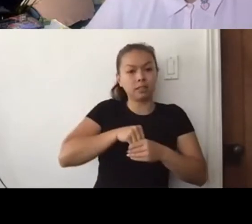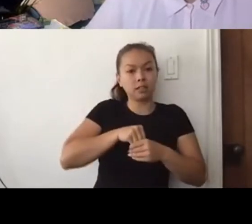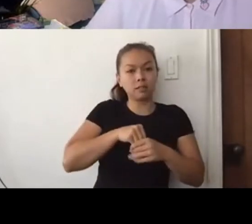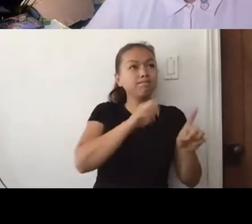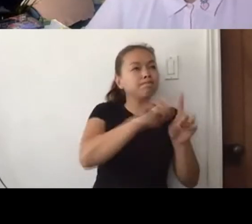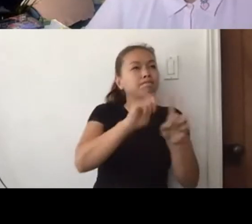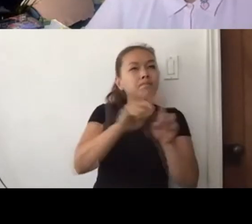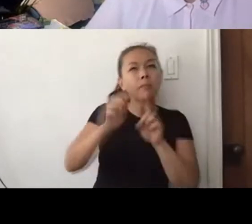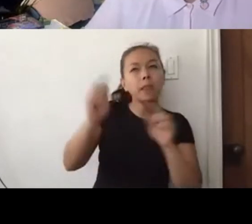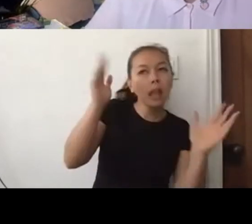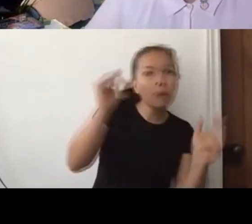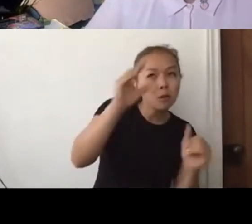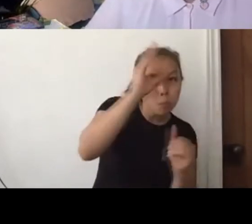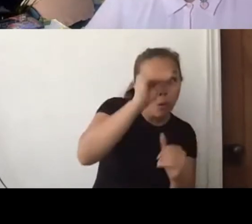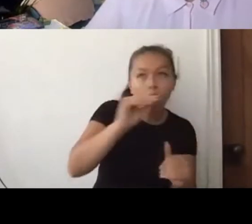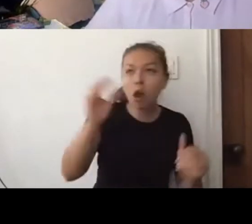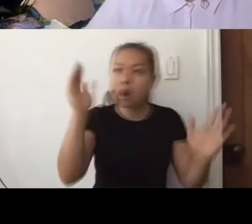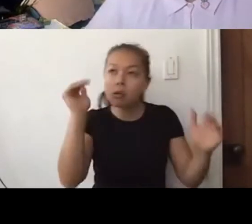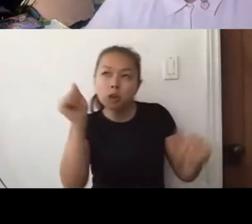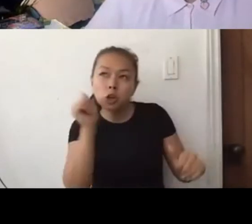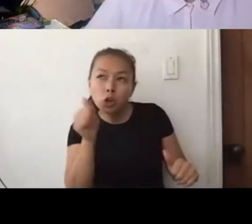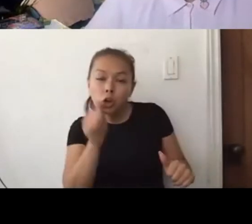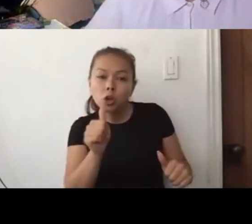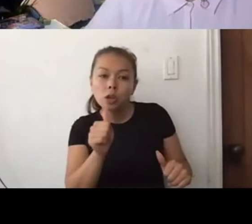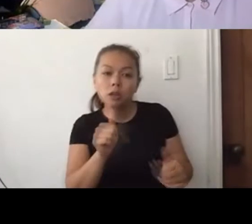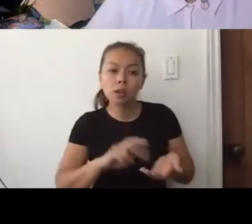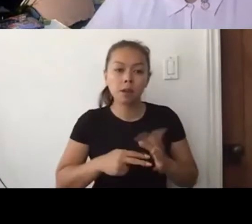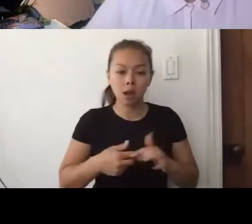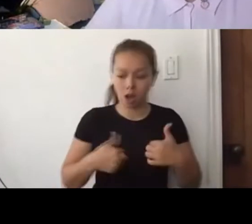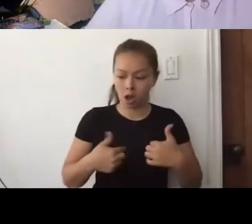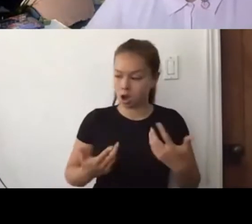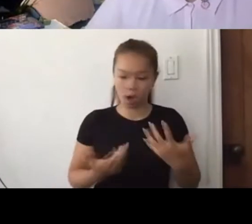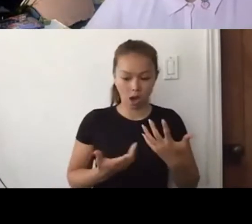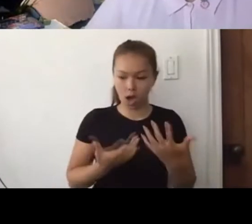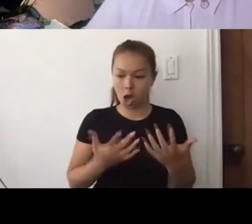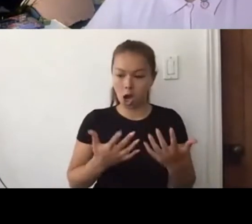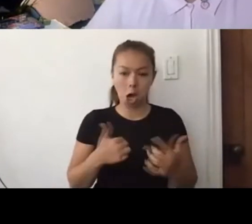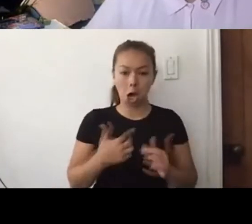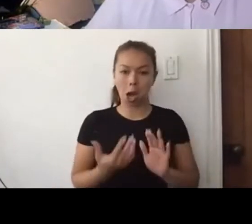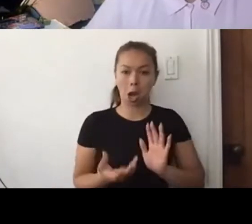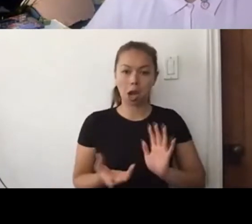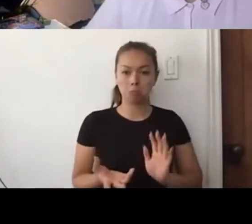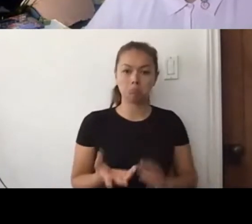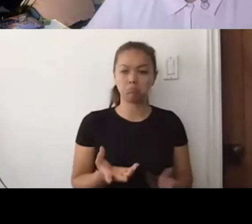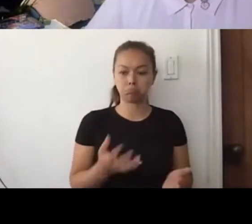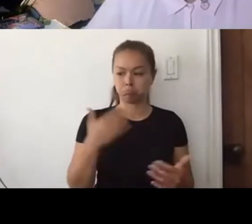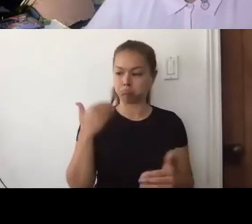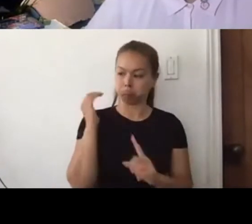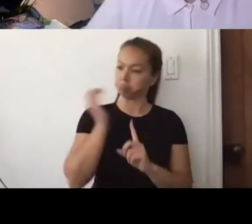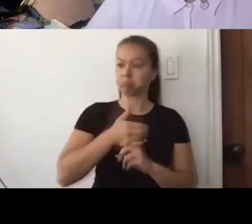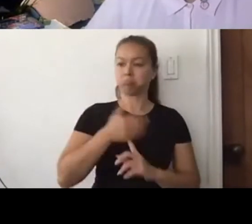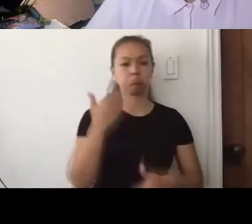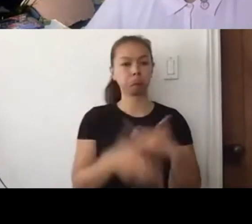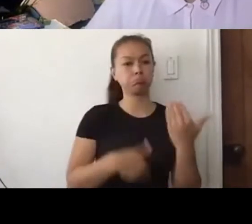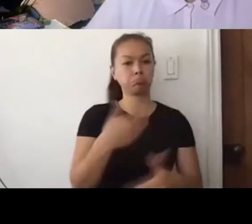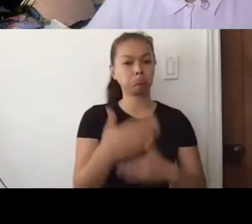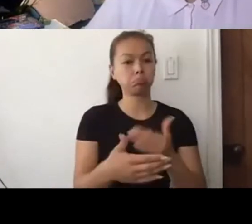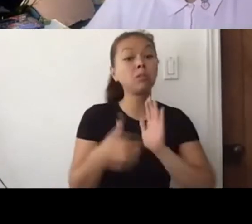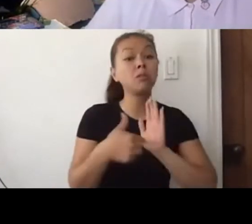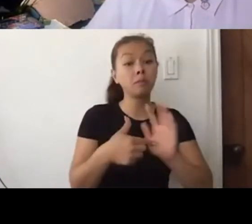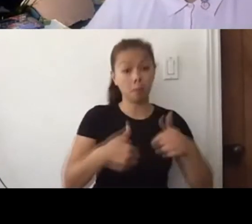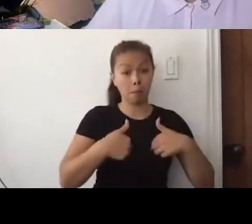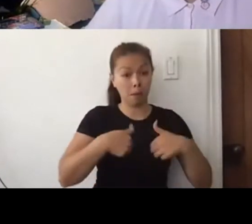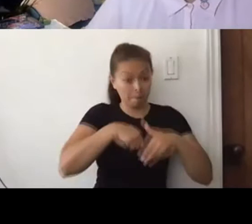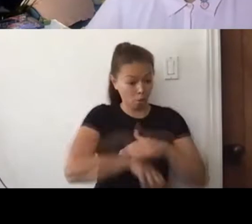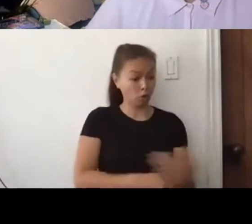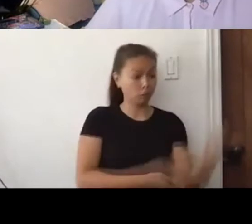and we kind of impose those upon ourselves. So for example, I was assigned male at birth. So it's expected that I be perceived as a man, but